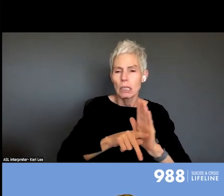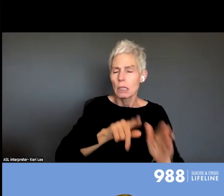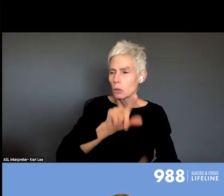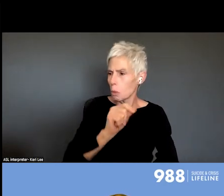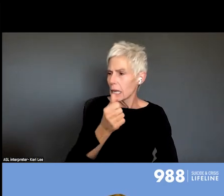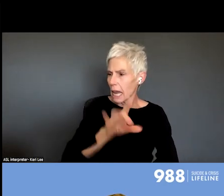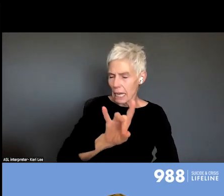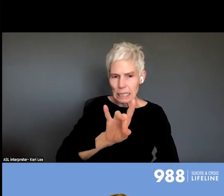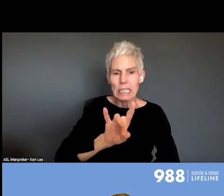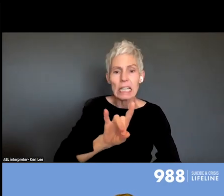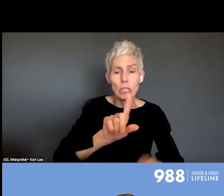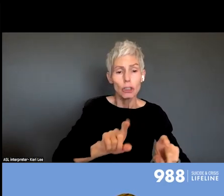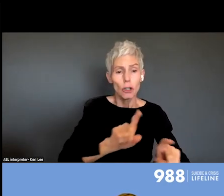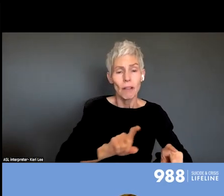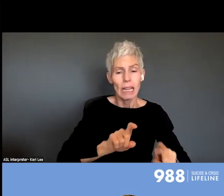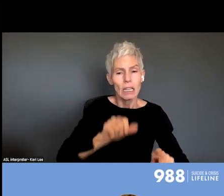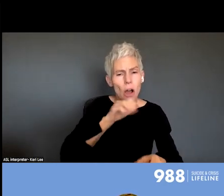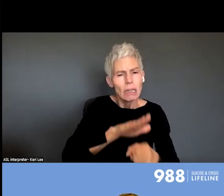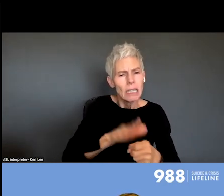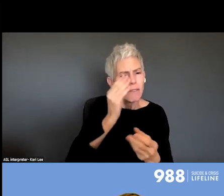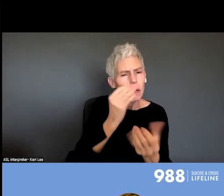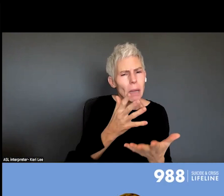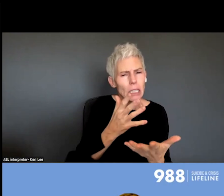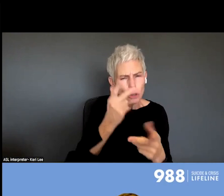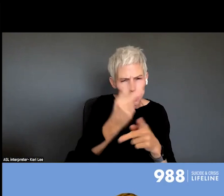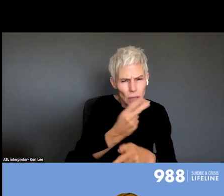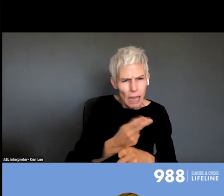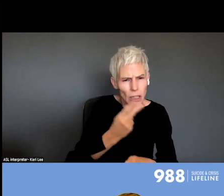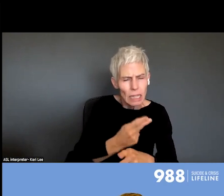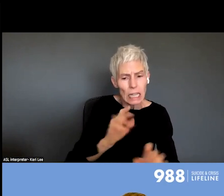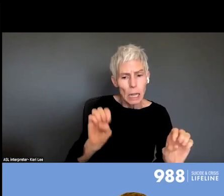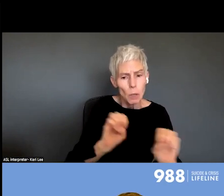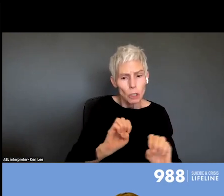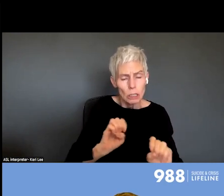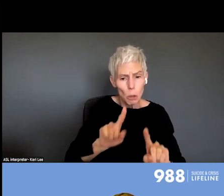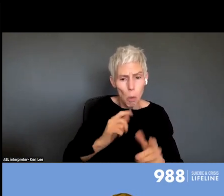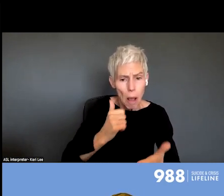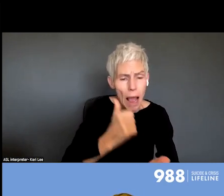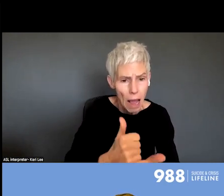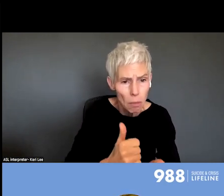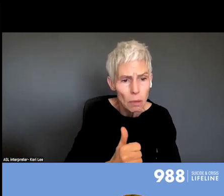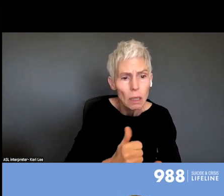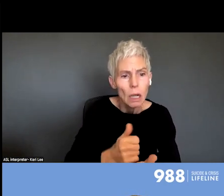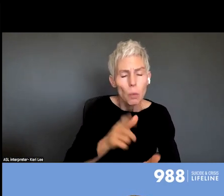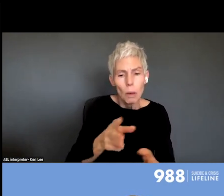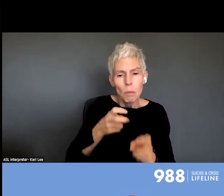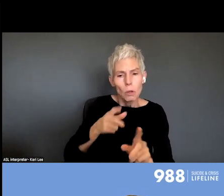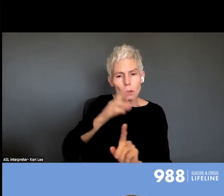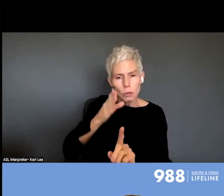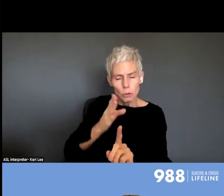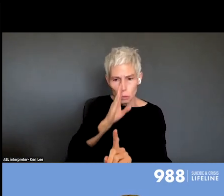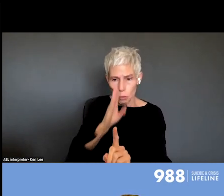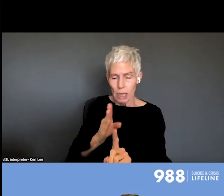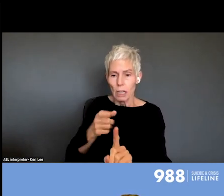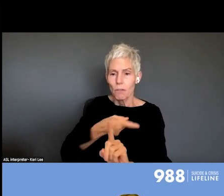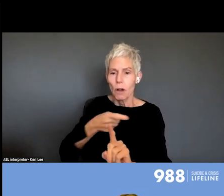survey, didn't have sufficient details to calculate the emergency rescues in this manner, pulled that directly from the sources. And it was